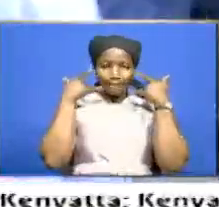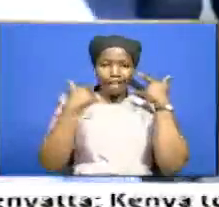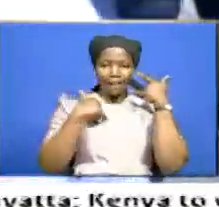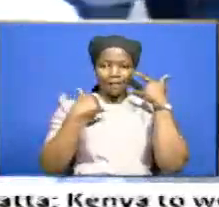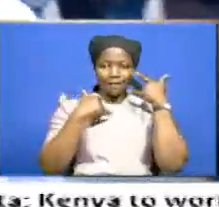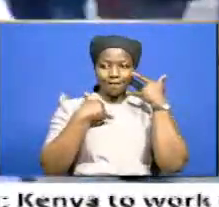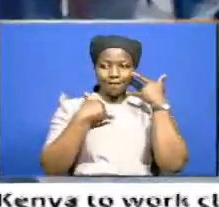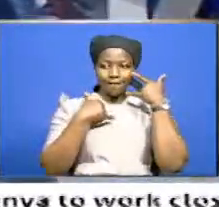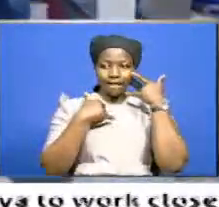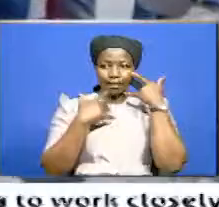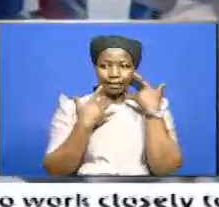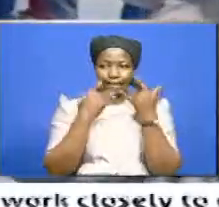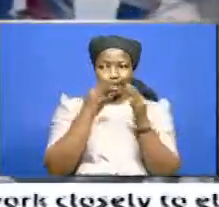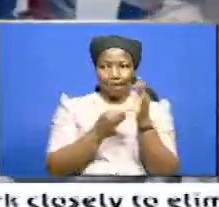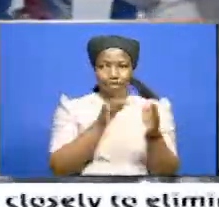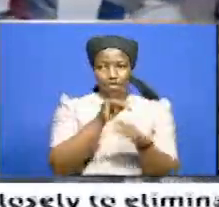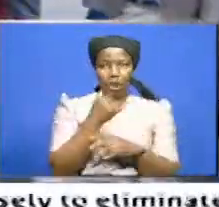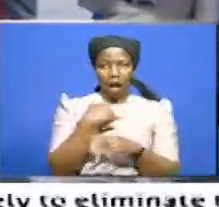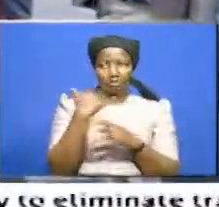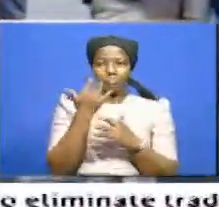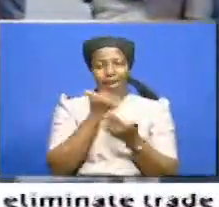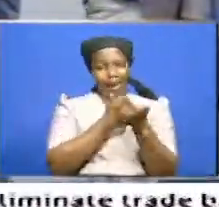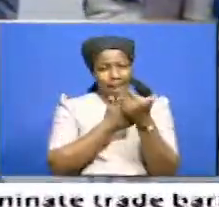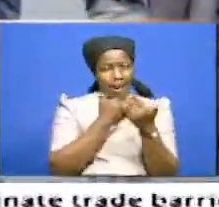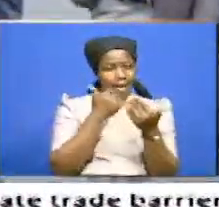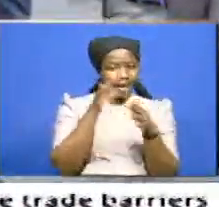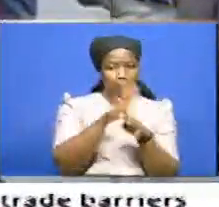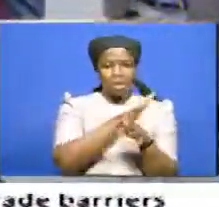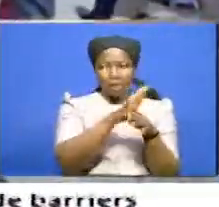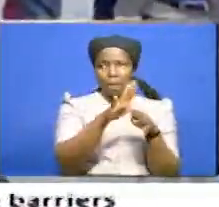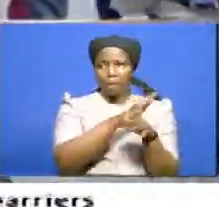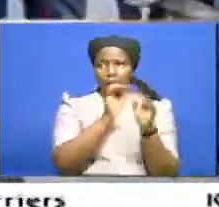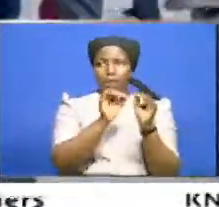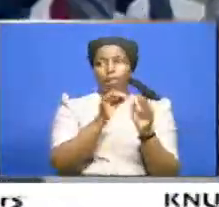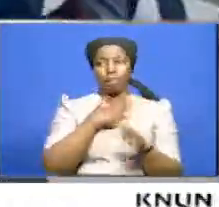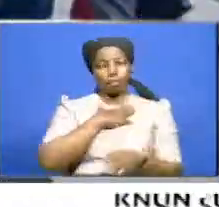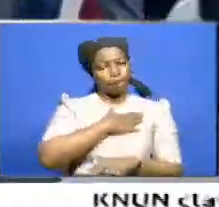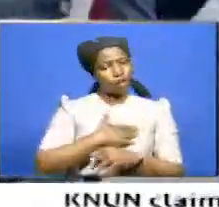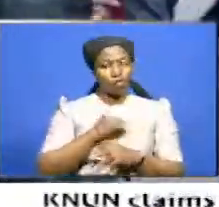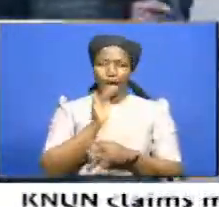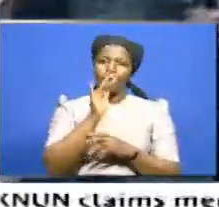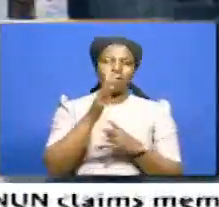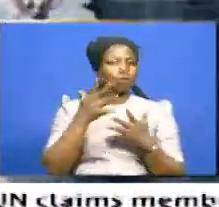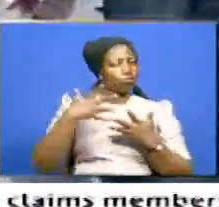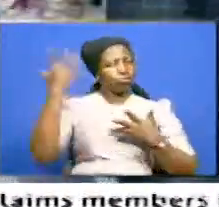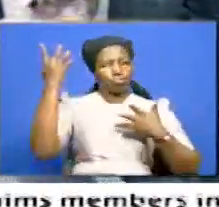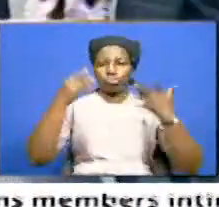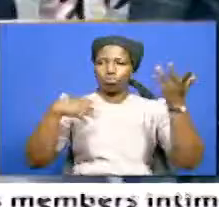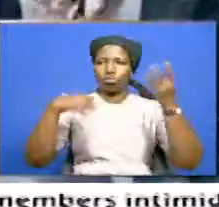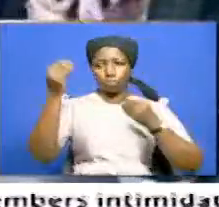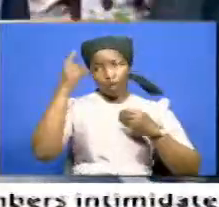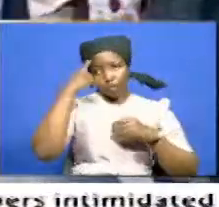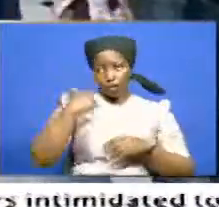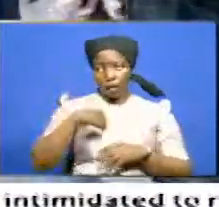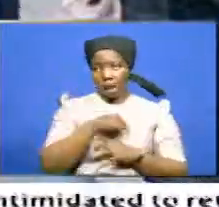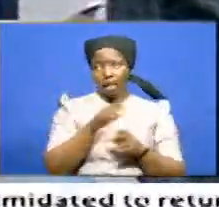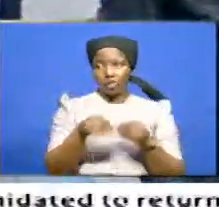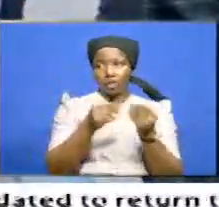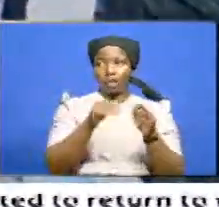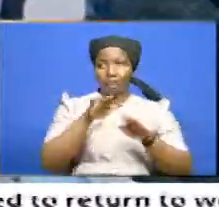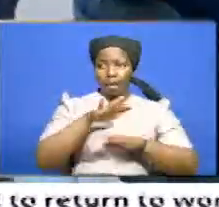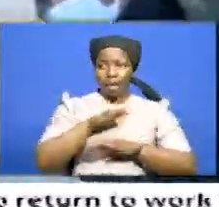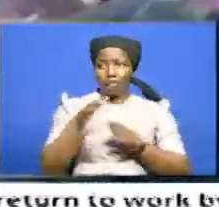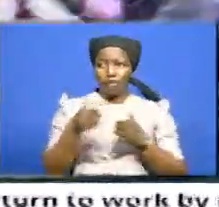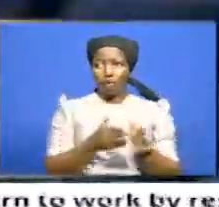kindly. Ikiwa hauna shughuli, unaombwa kwa unyenyekevu uweze kuondoka ili tupeane nafasi ya kutosha